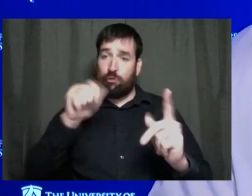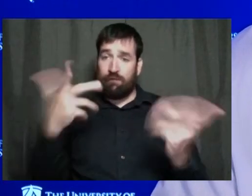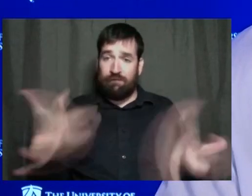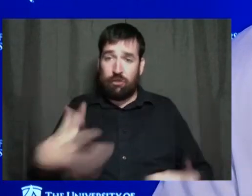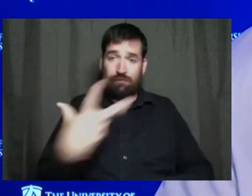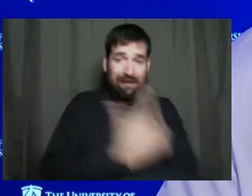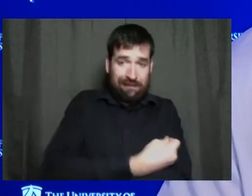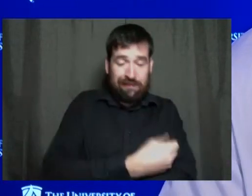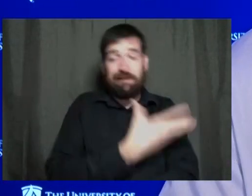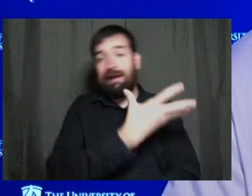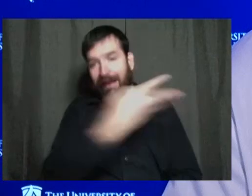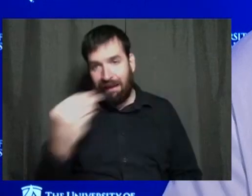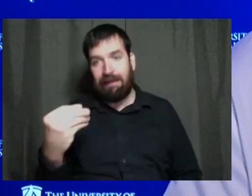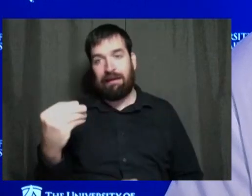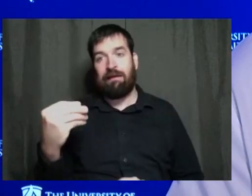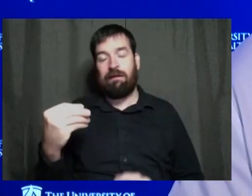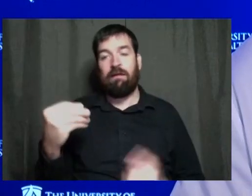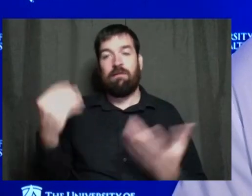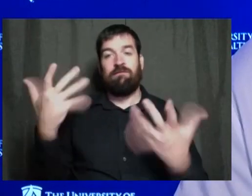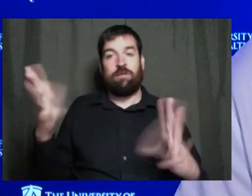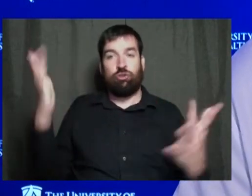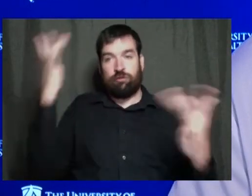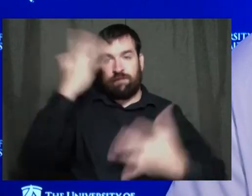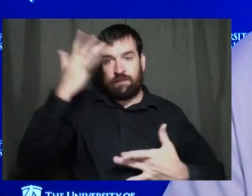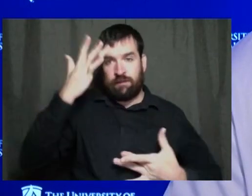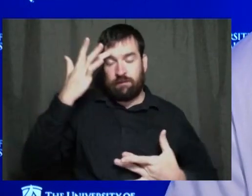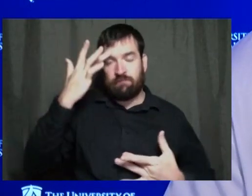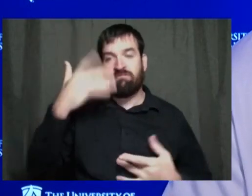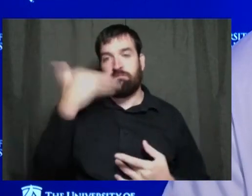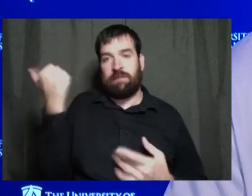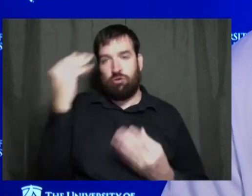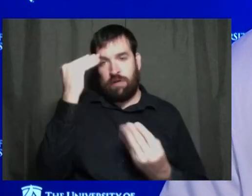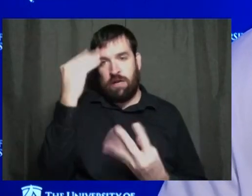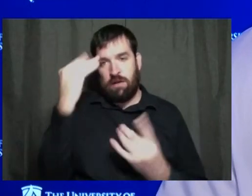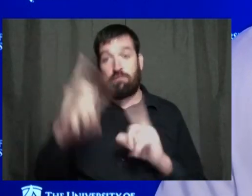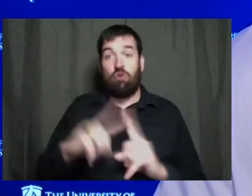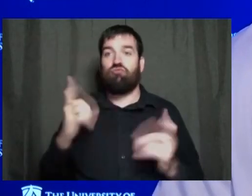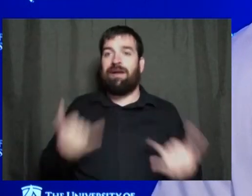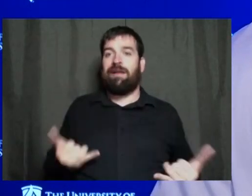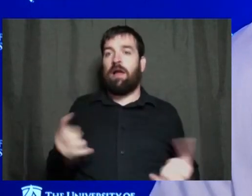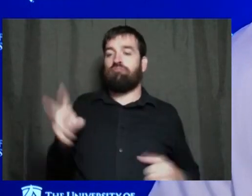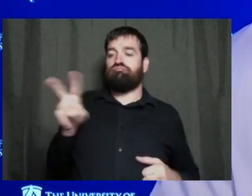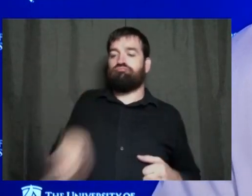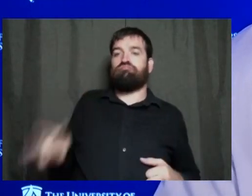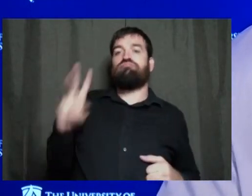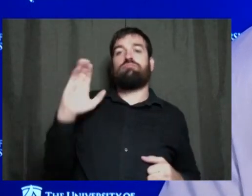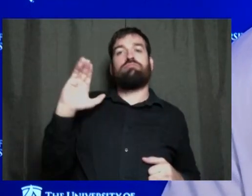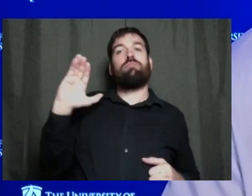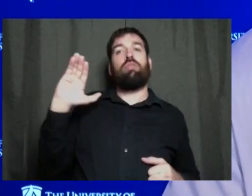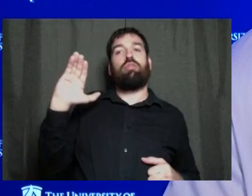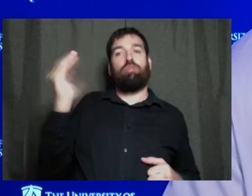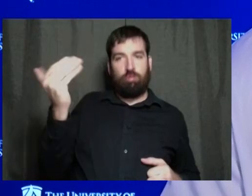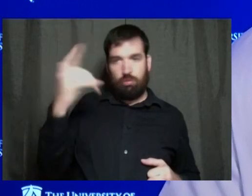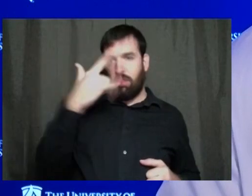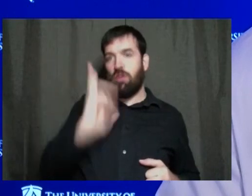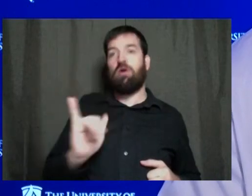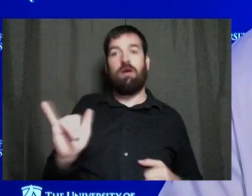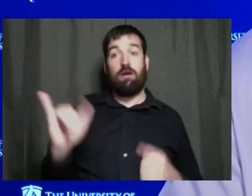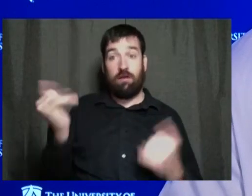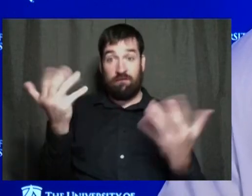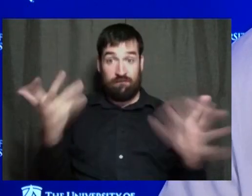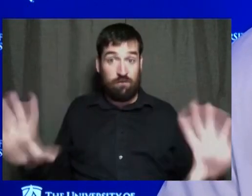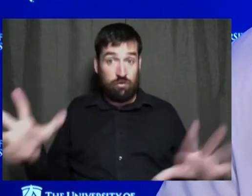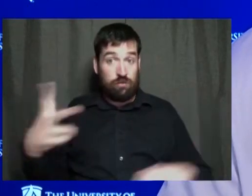better data to support that. But right now, the early data signals do support the fact that if you were vaccinated,